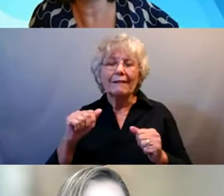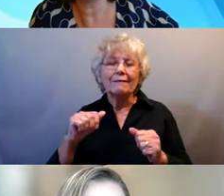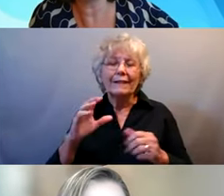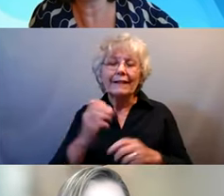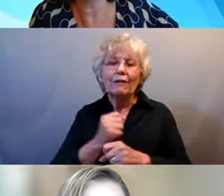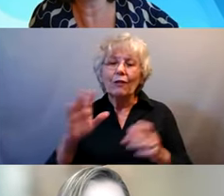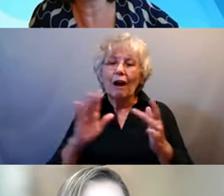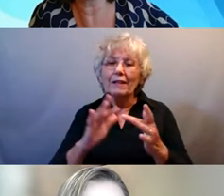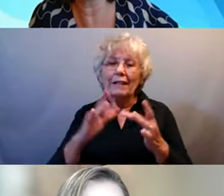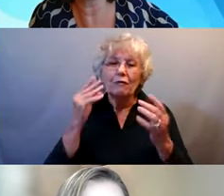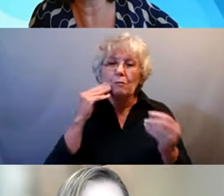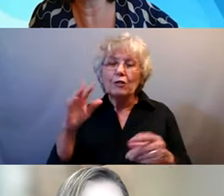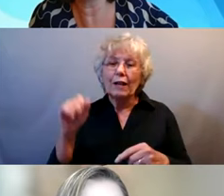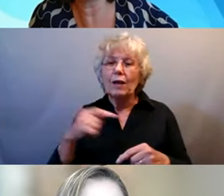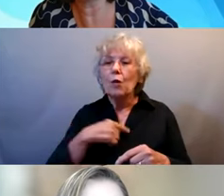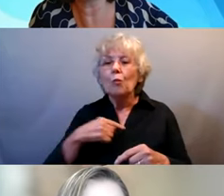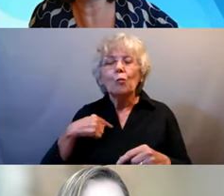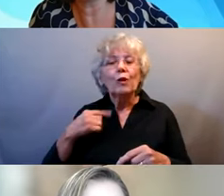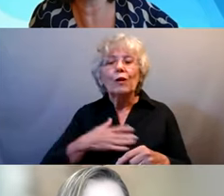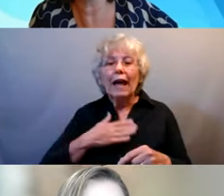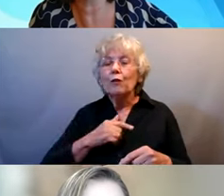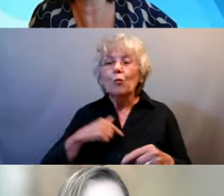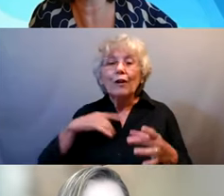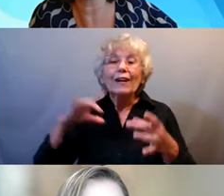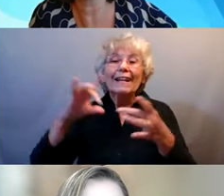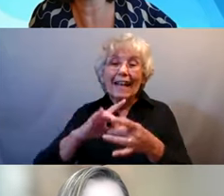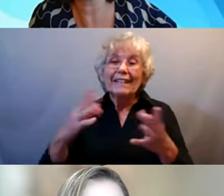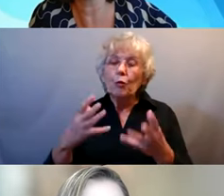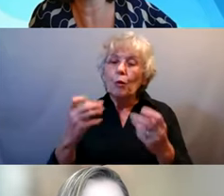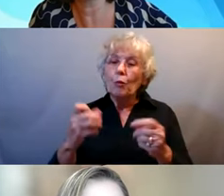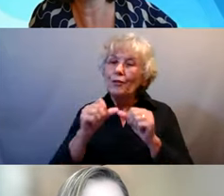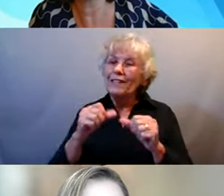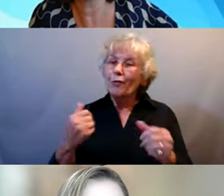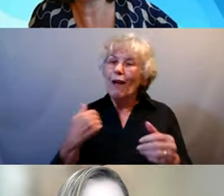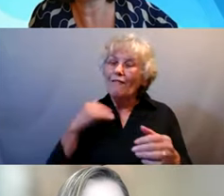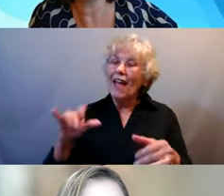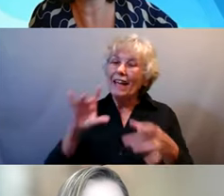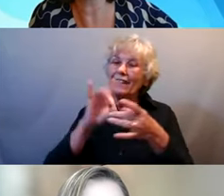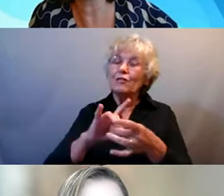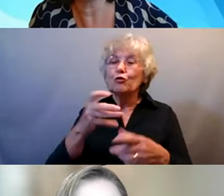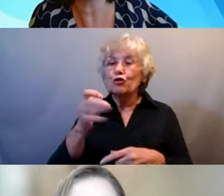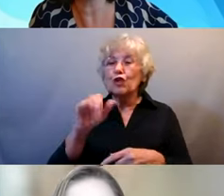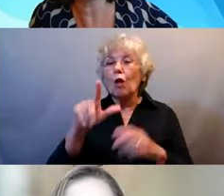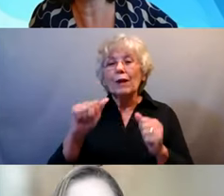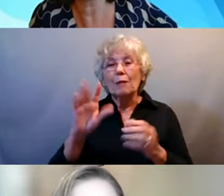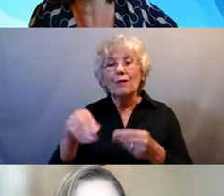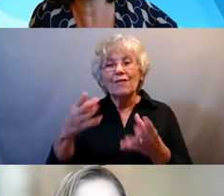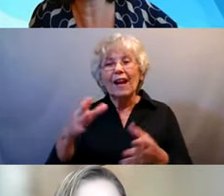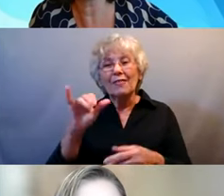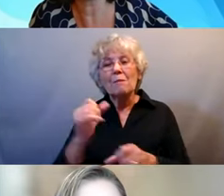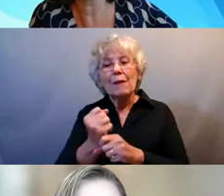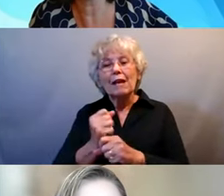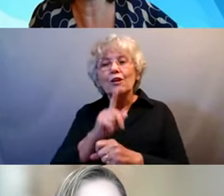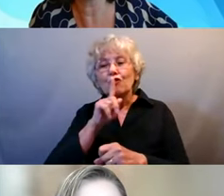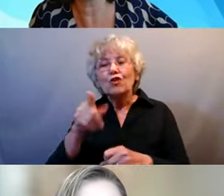Yes, we can. We absolutely, we're glad we're connected here and we want to deepen that connection. So Cheryl, we can absolutely provide that and make sure she has the Sankofa